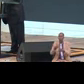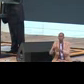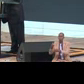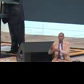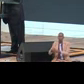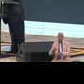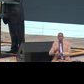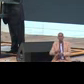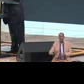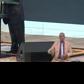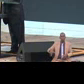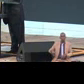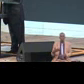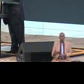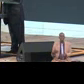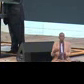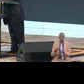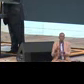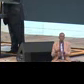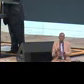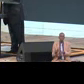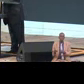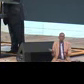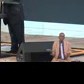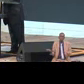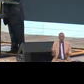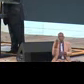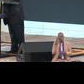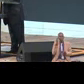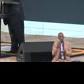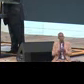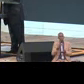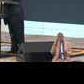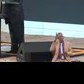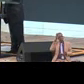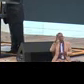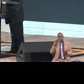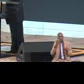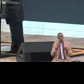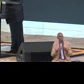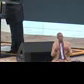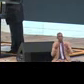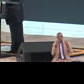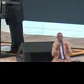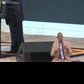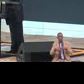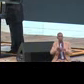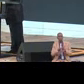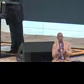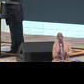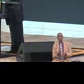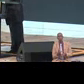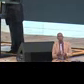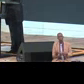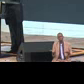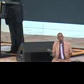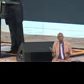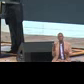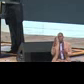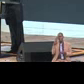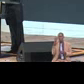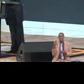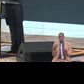in the church. Demons want to have a seat in the church. And opposers of